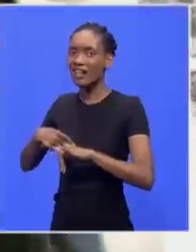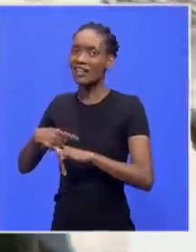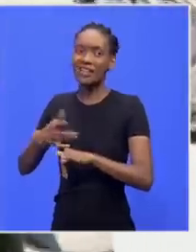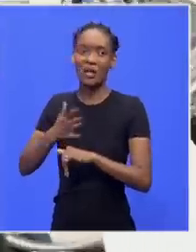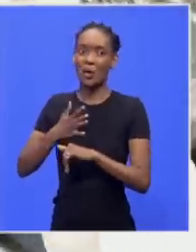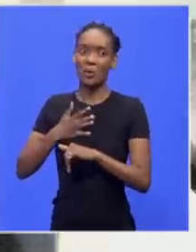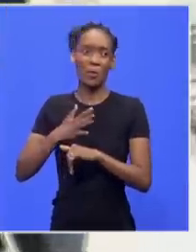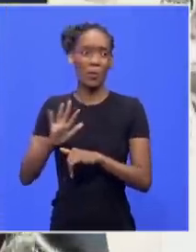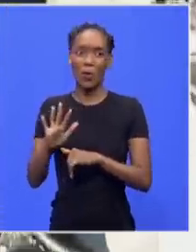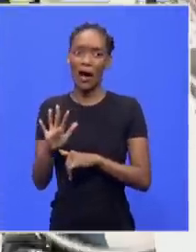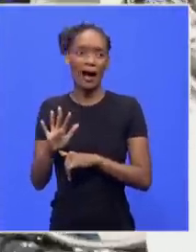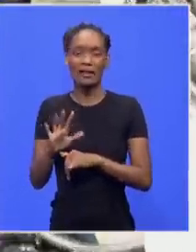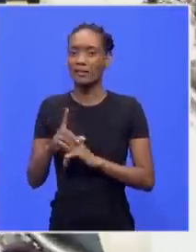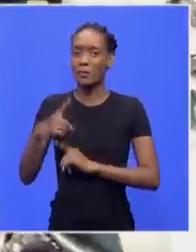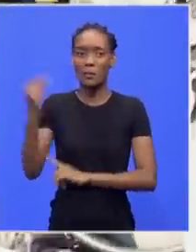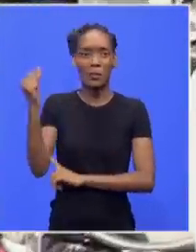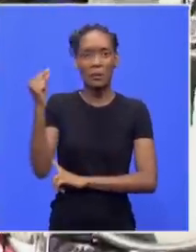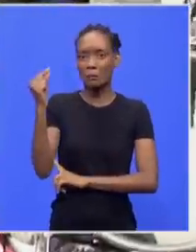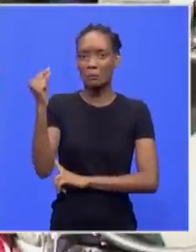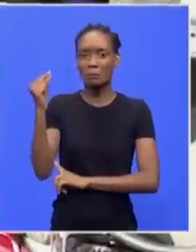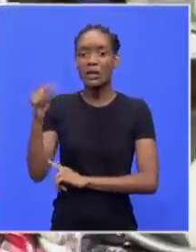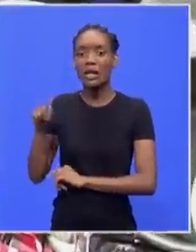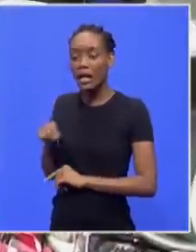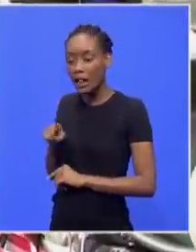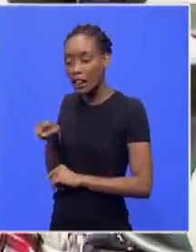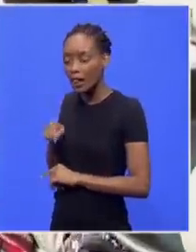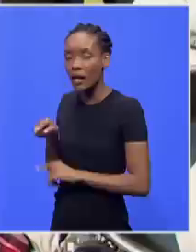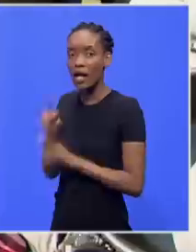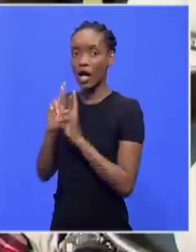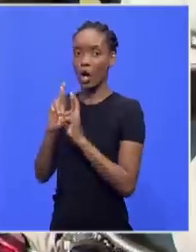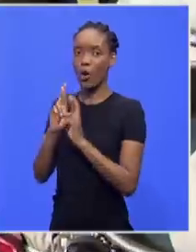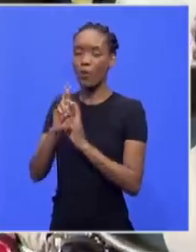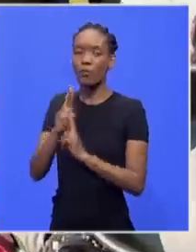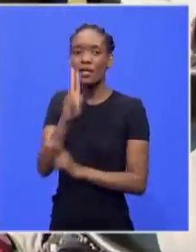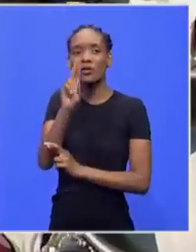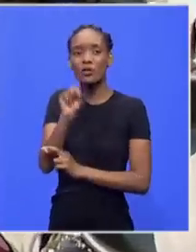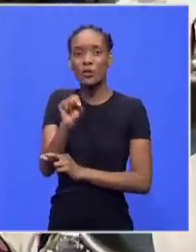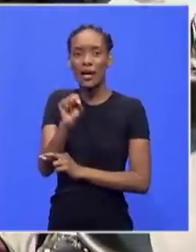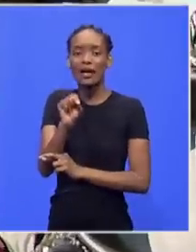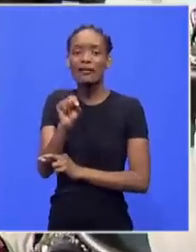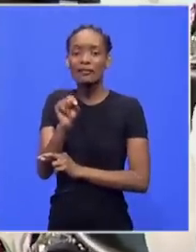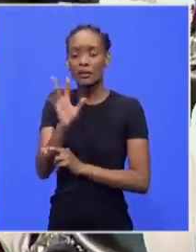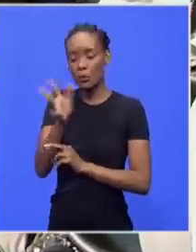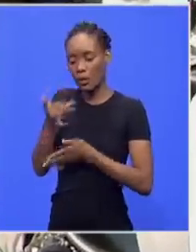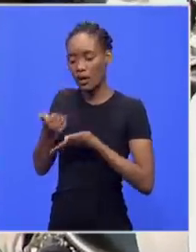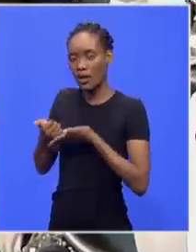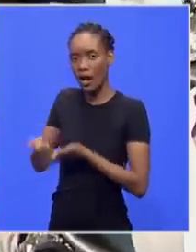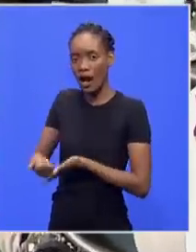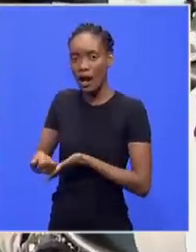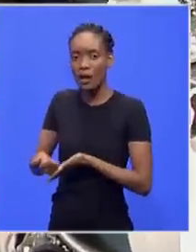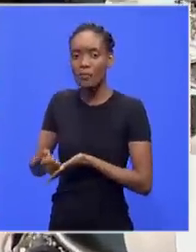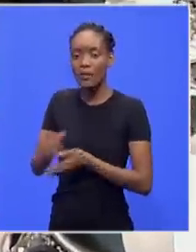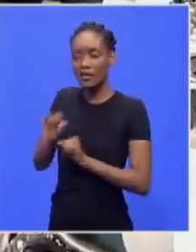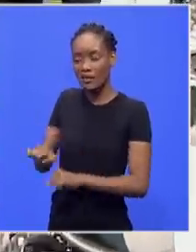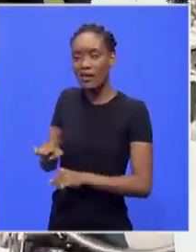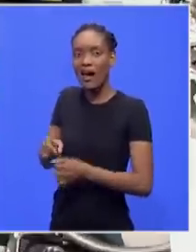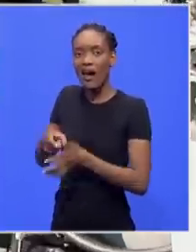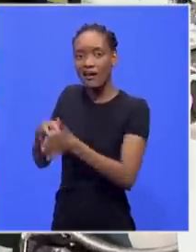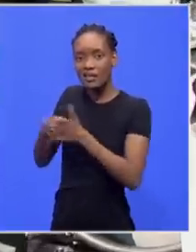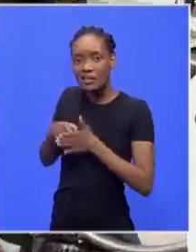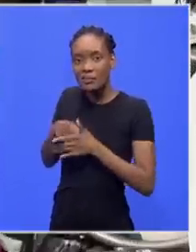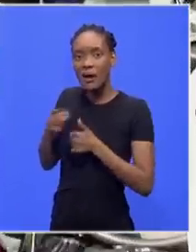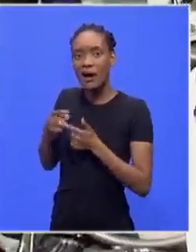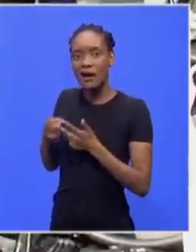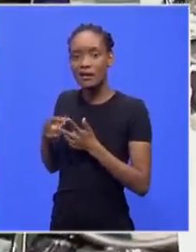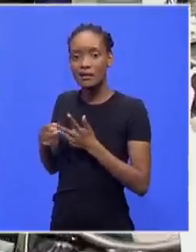to leave. They were hoping that the UN would actually assist them with their demands to be taken